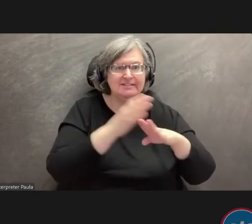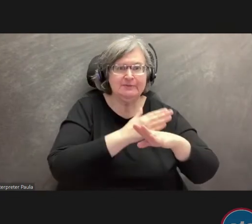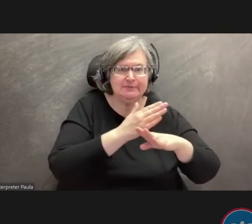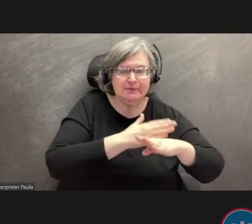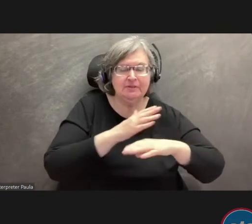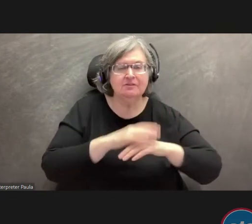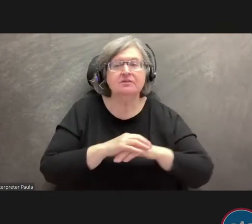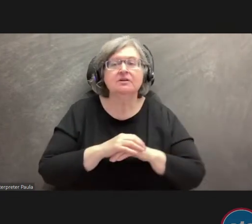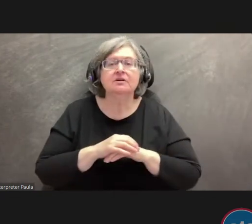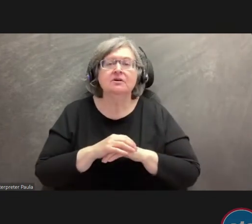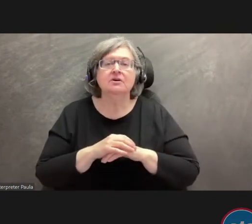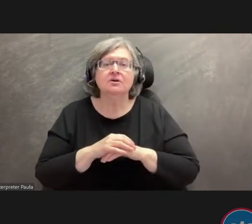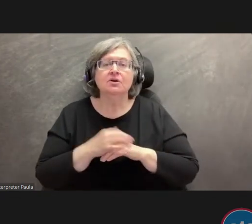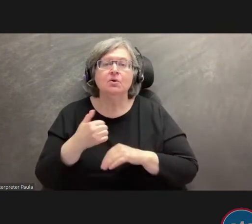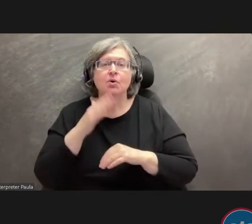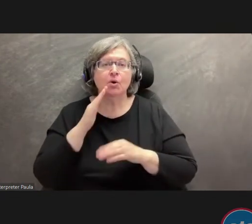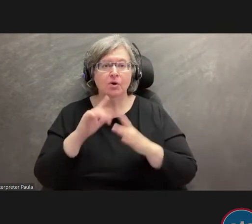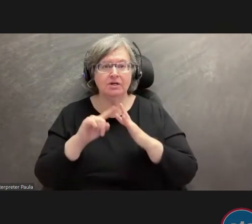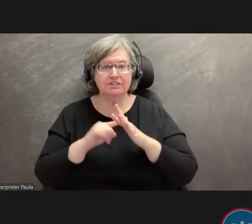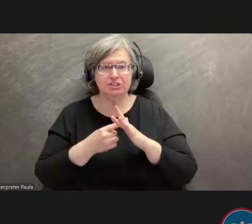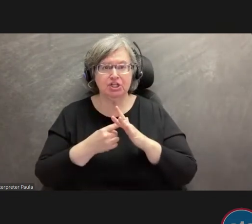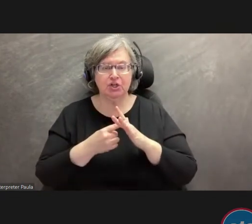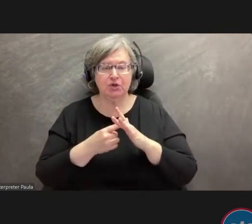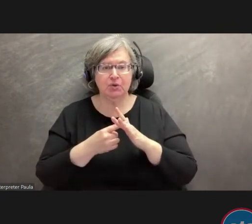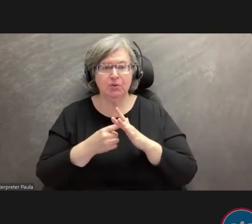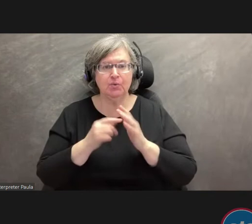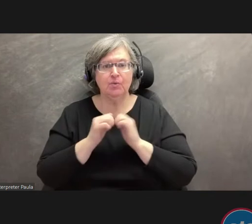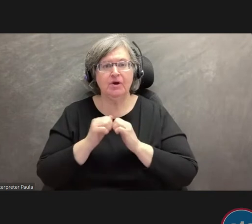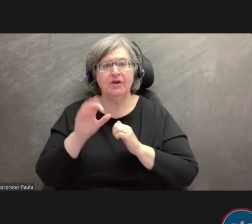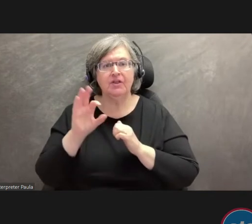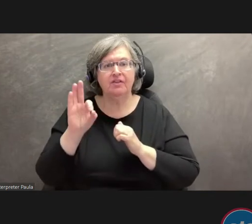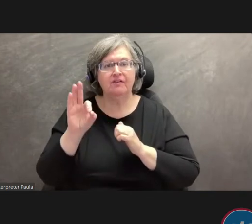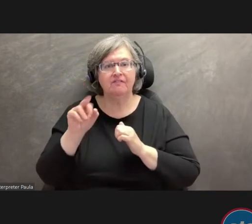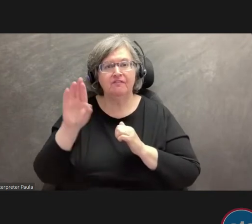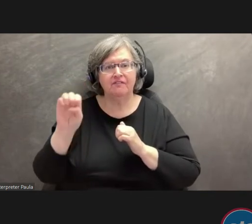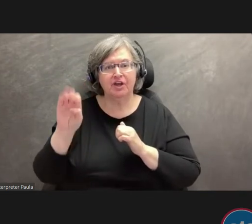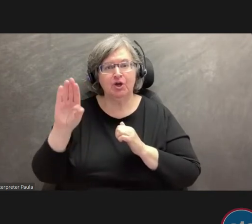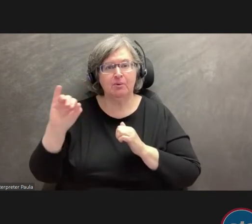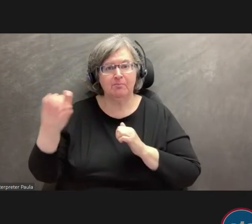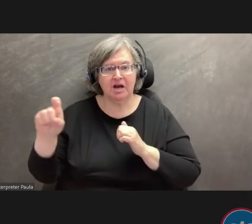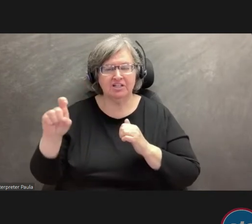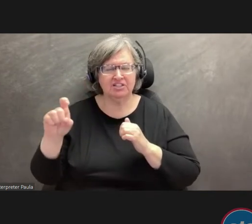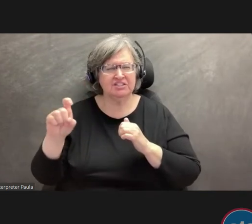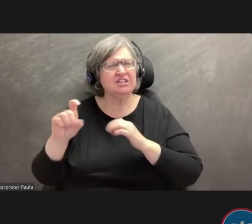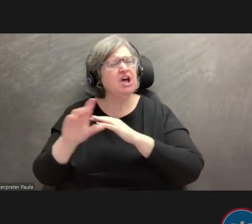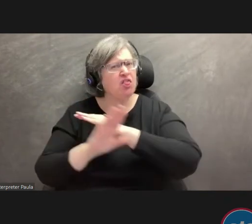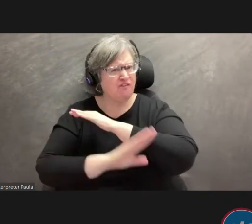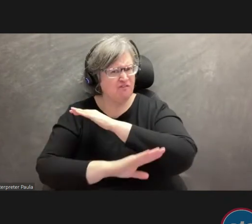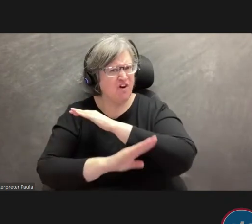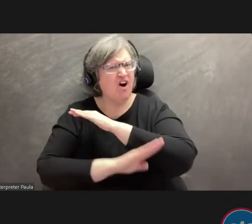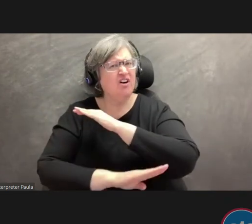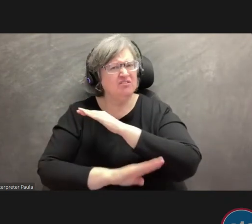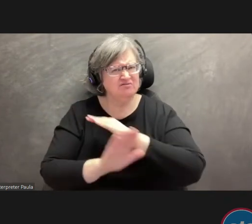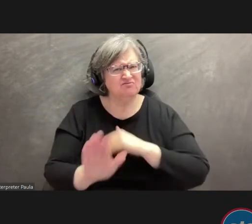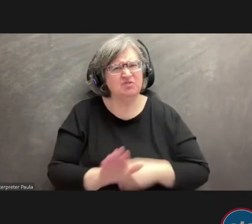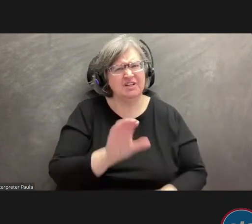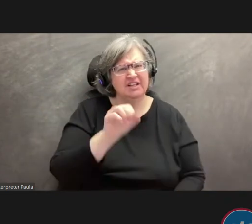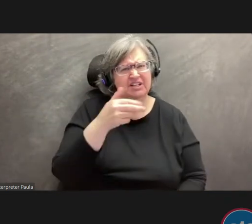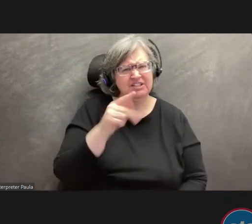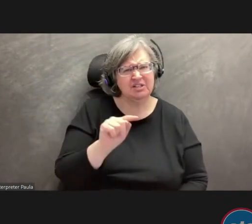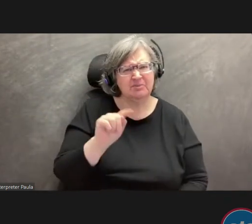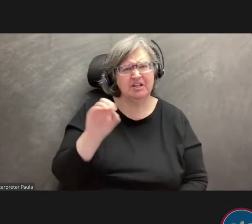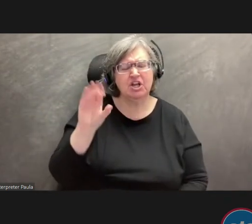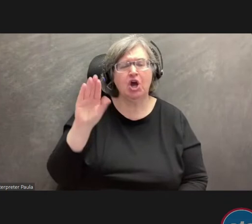with putting the fare boxes this fall, probably in September or October, on